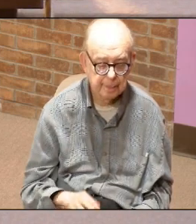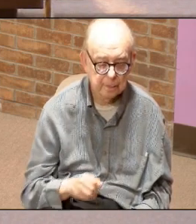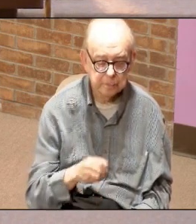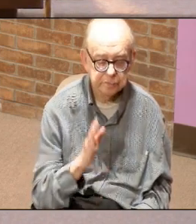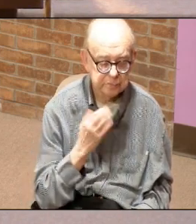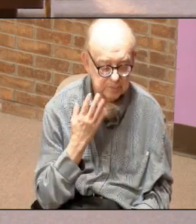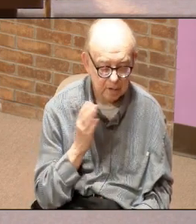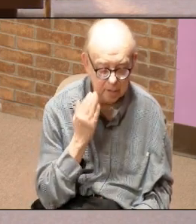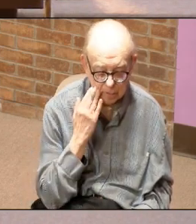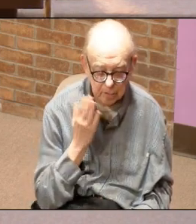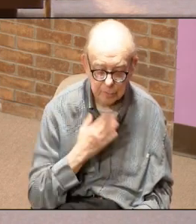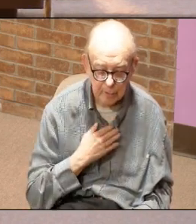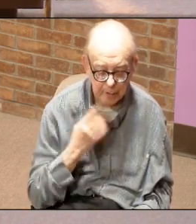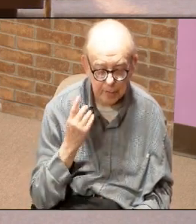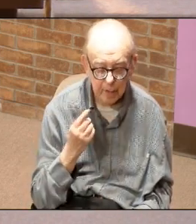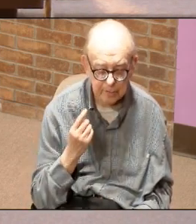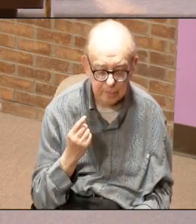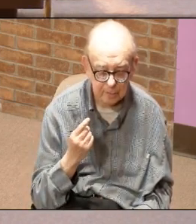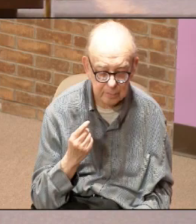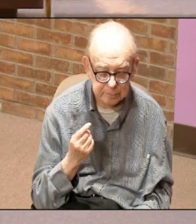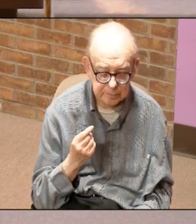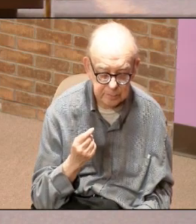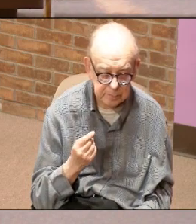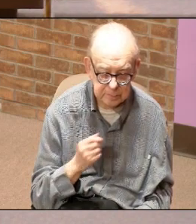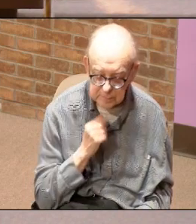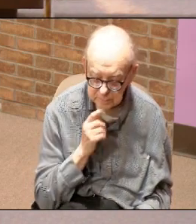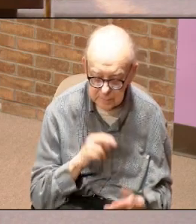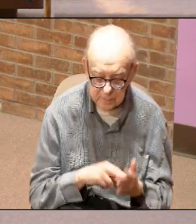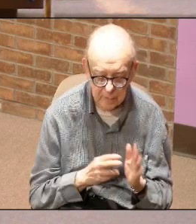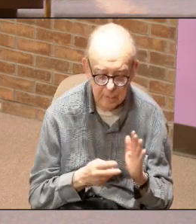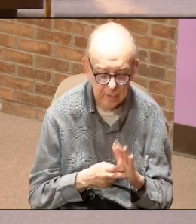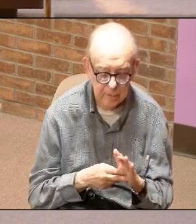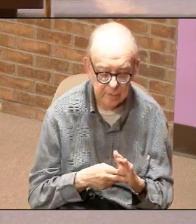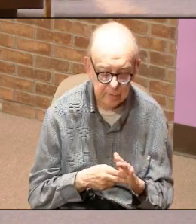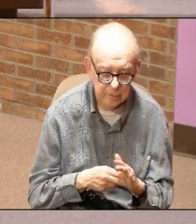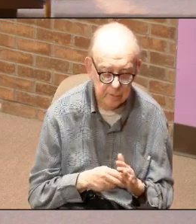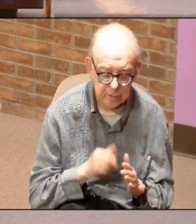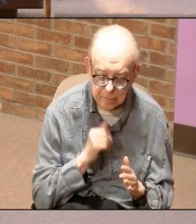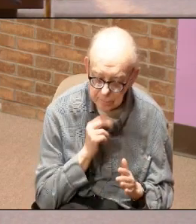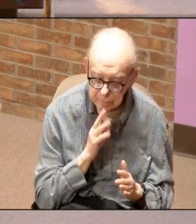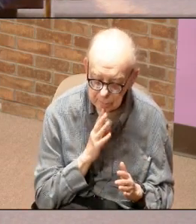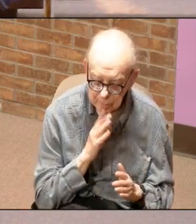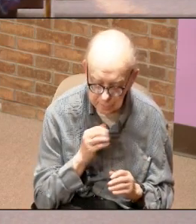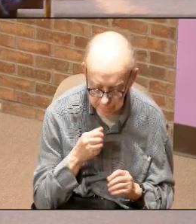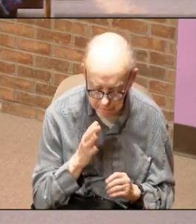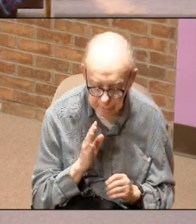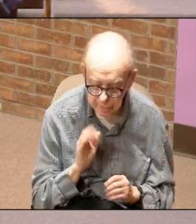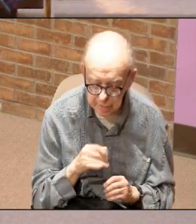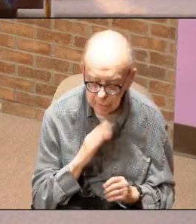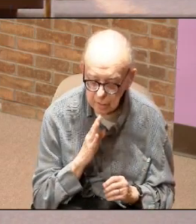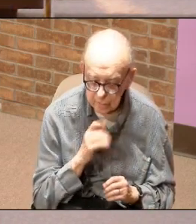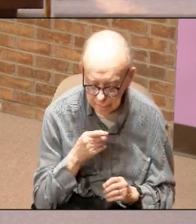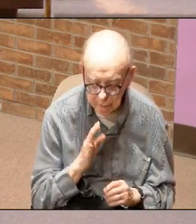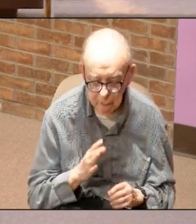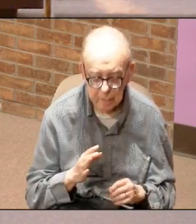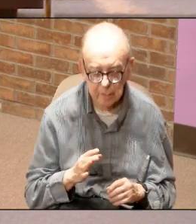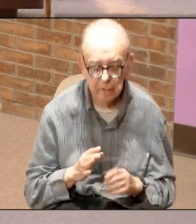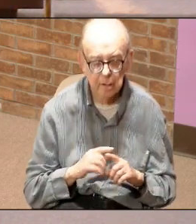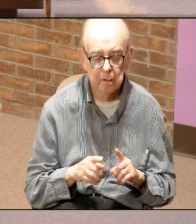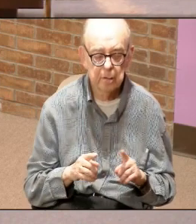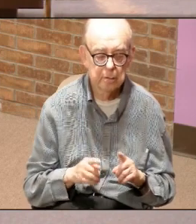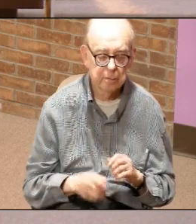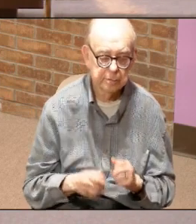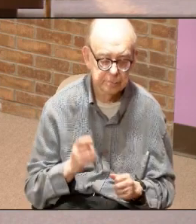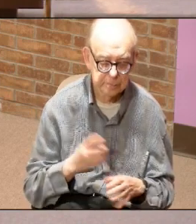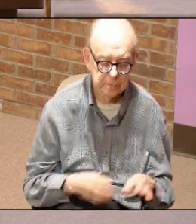He already knows my thoughts. Now, that doesn't mean you shouldn't talk to him. Yes, you should talk to him. But